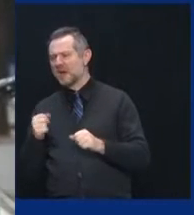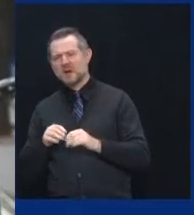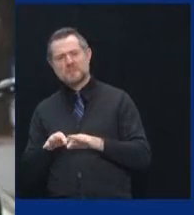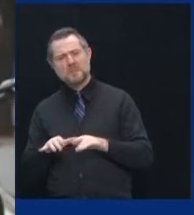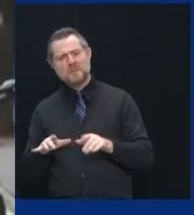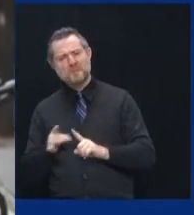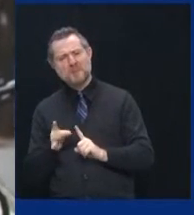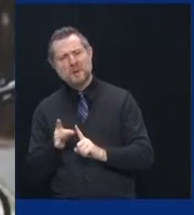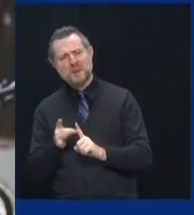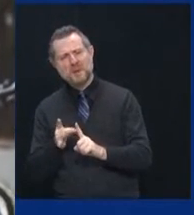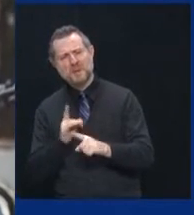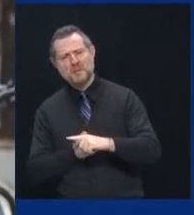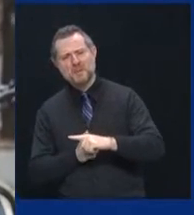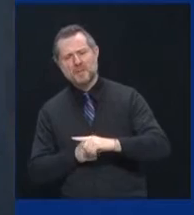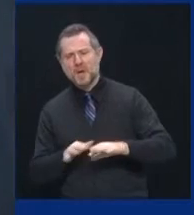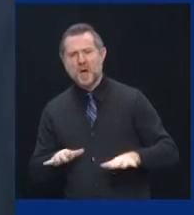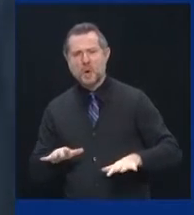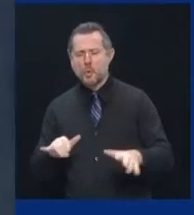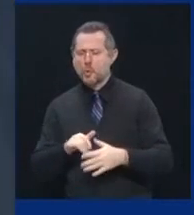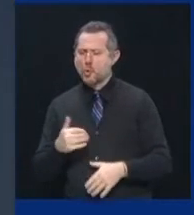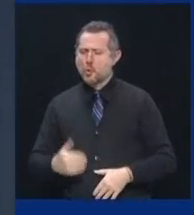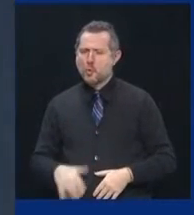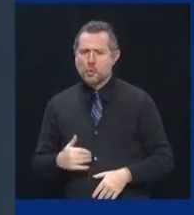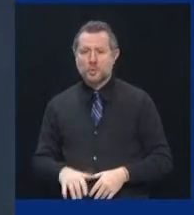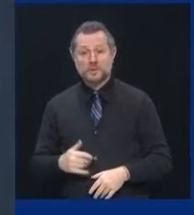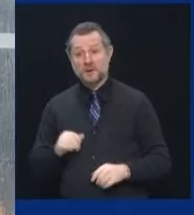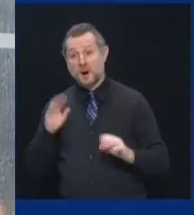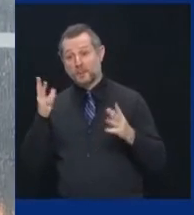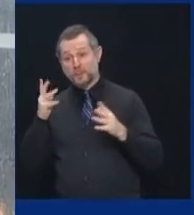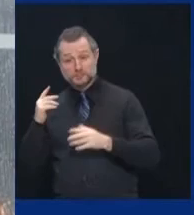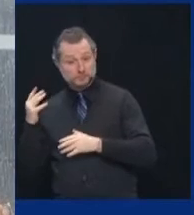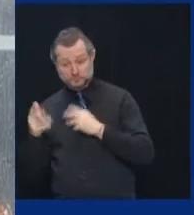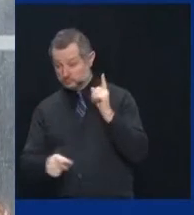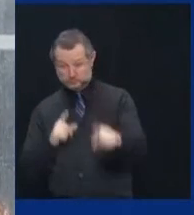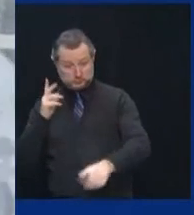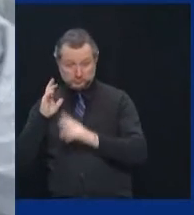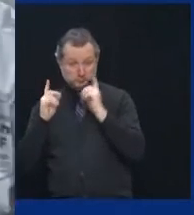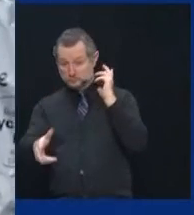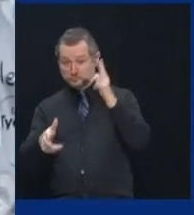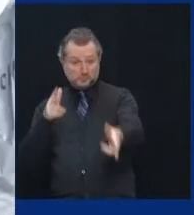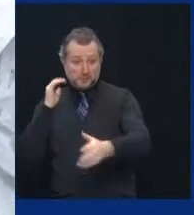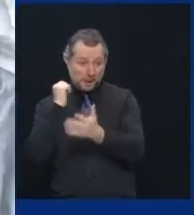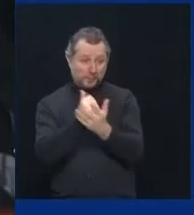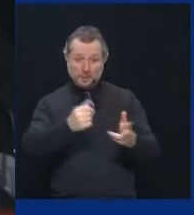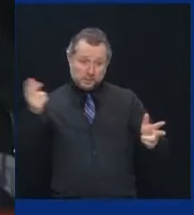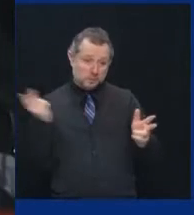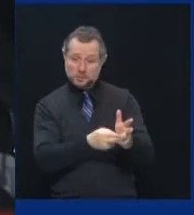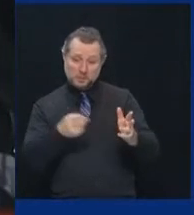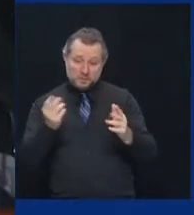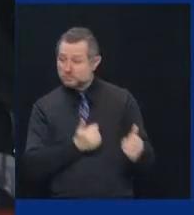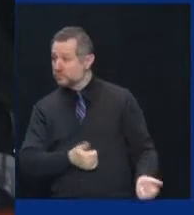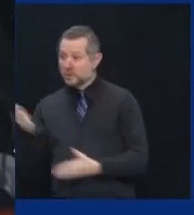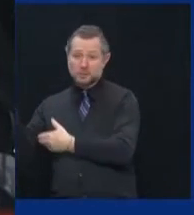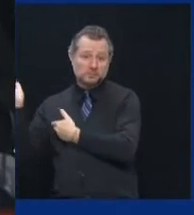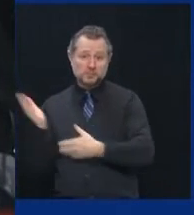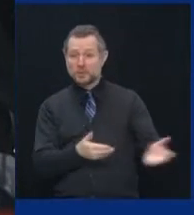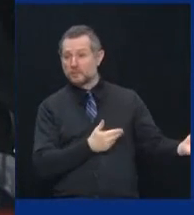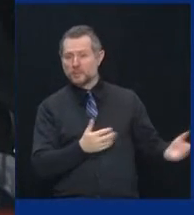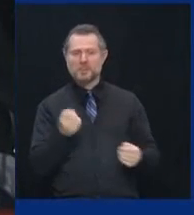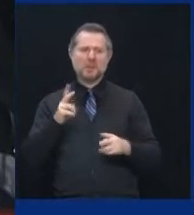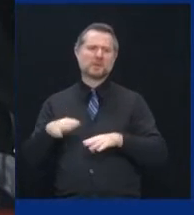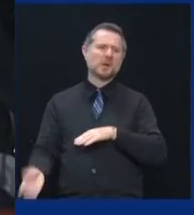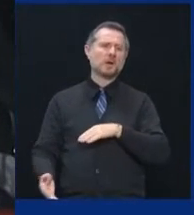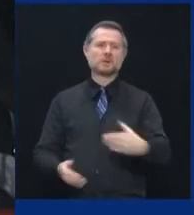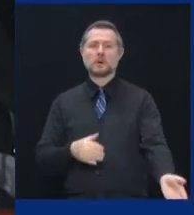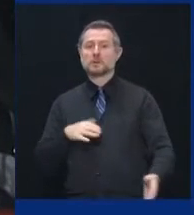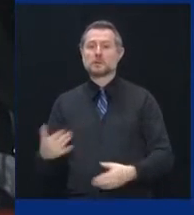days, when sirens filled the night stillness, and mass graves were dug on